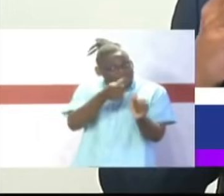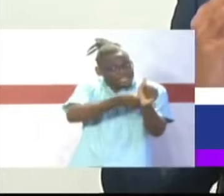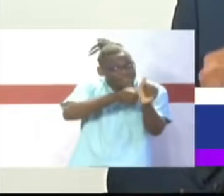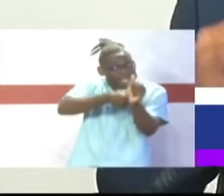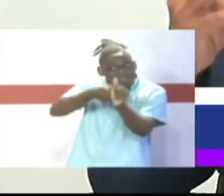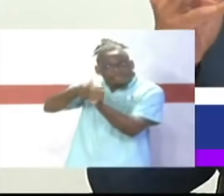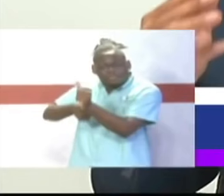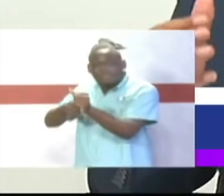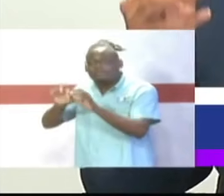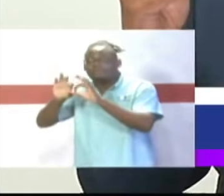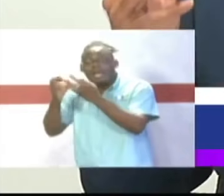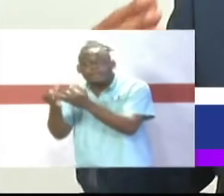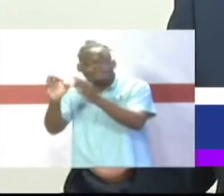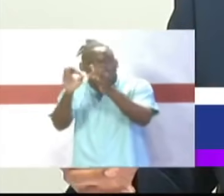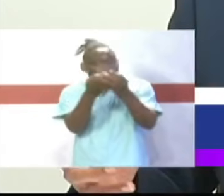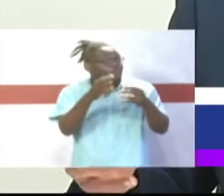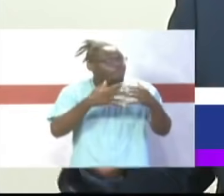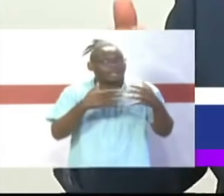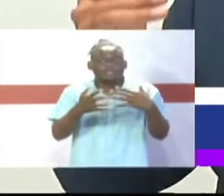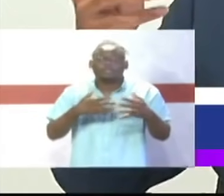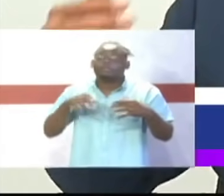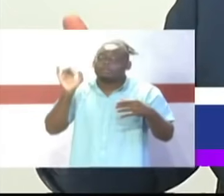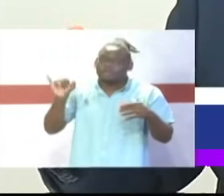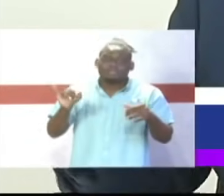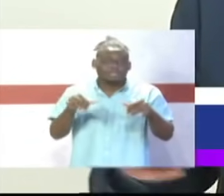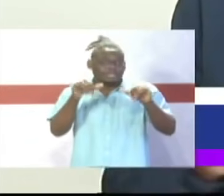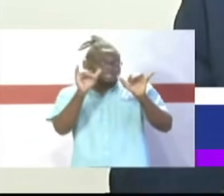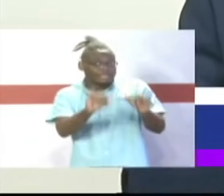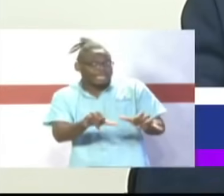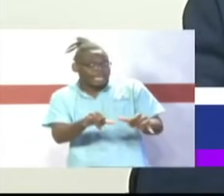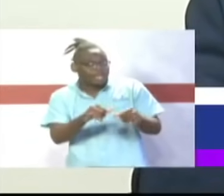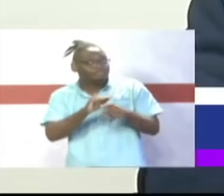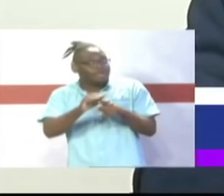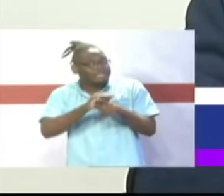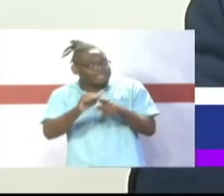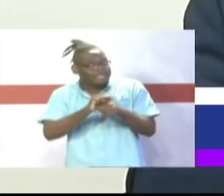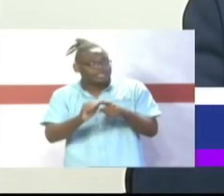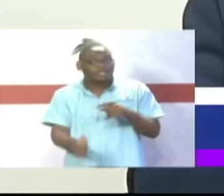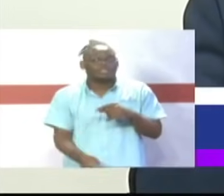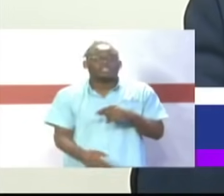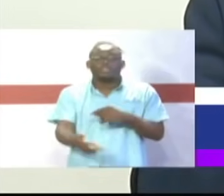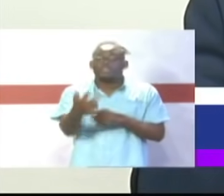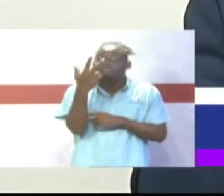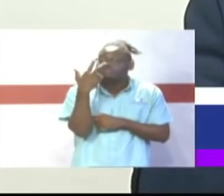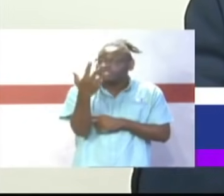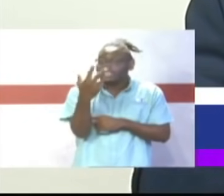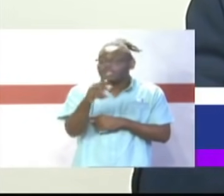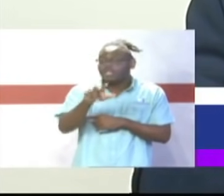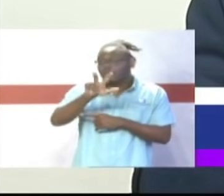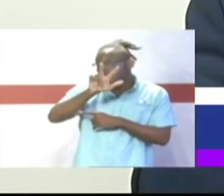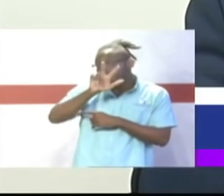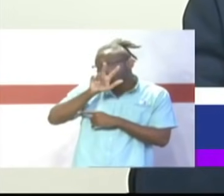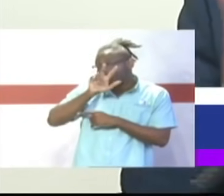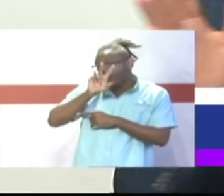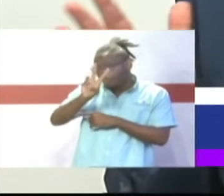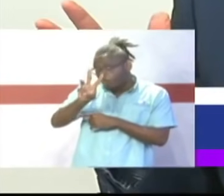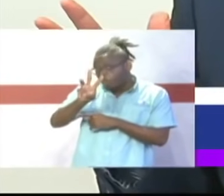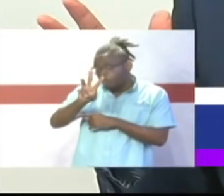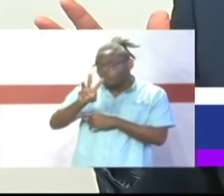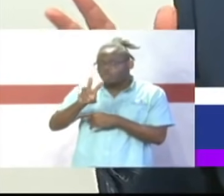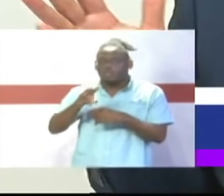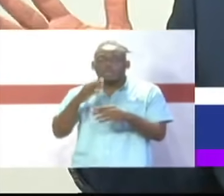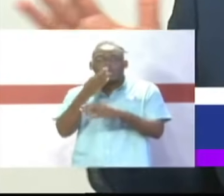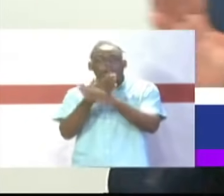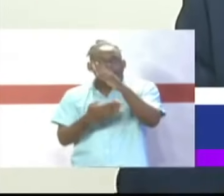home, still need to practice the 3 W's. Washing your hands, wearing your mask, and